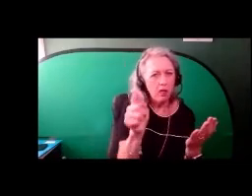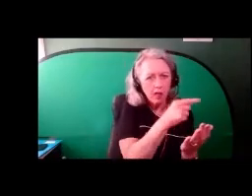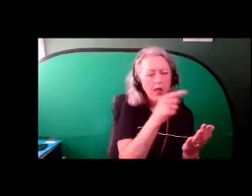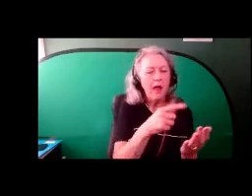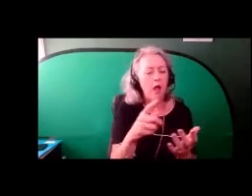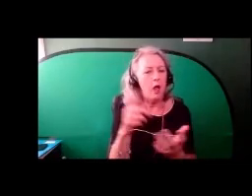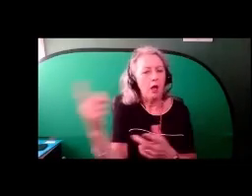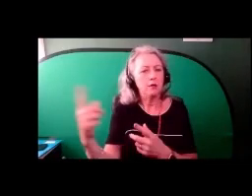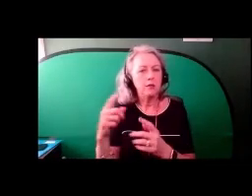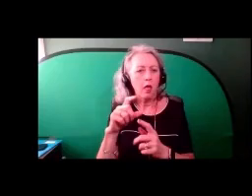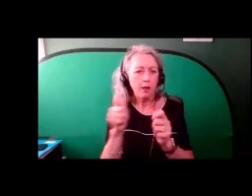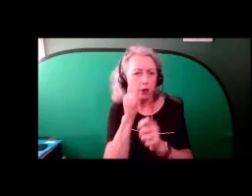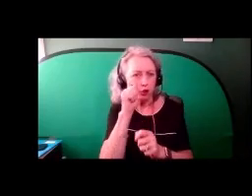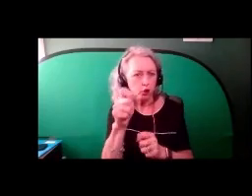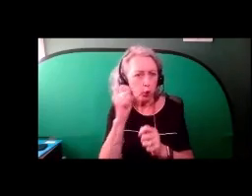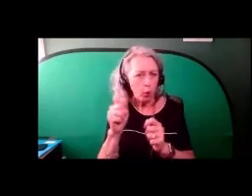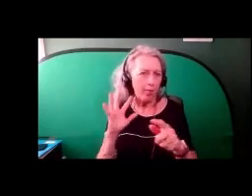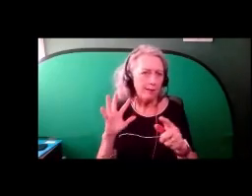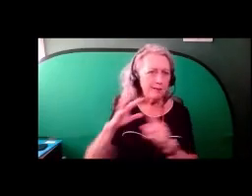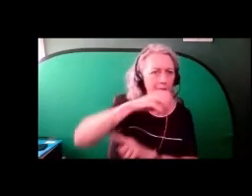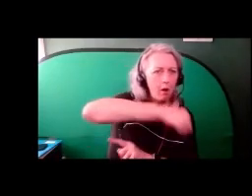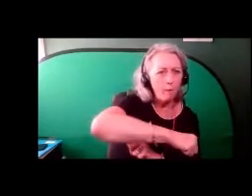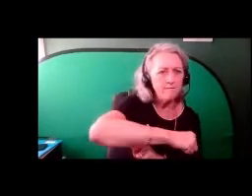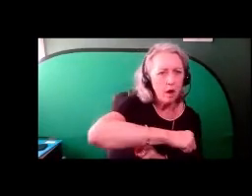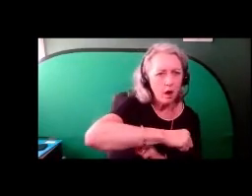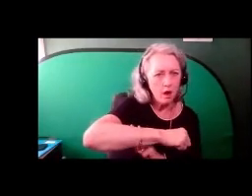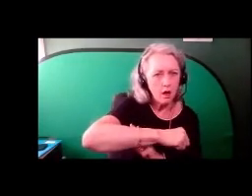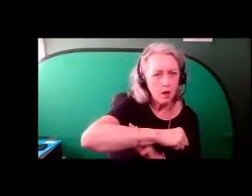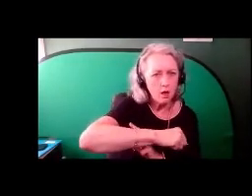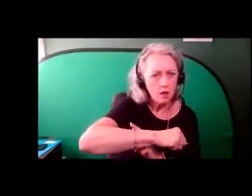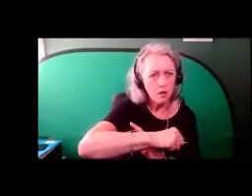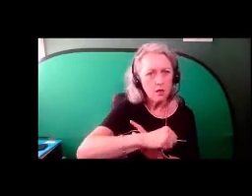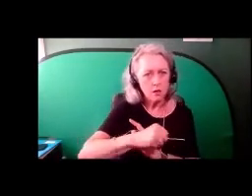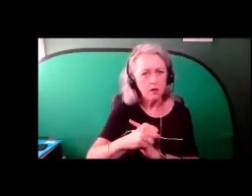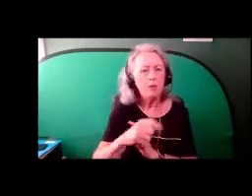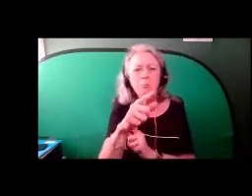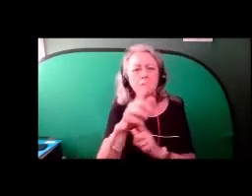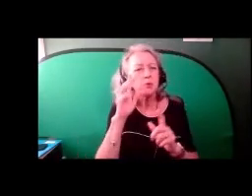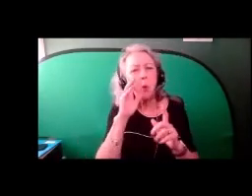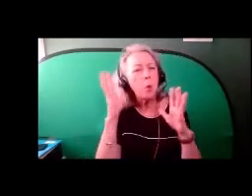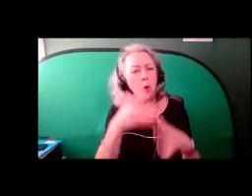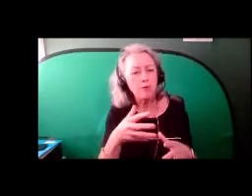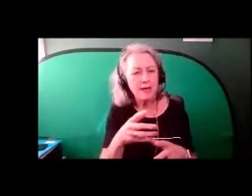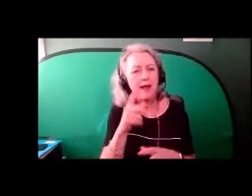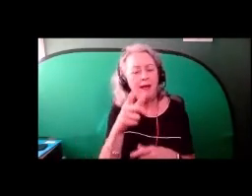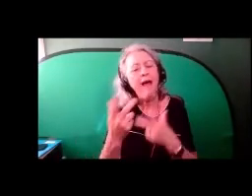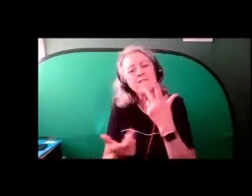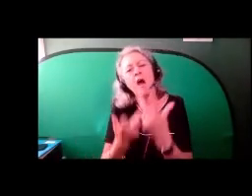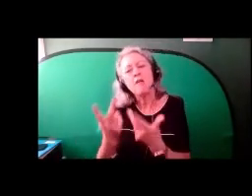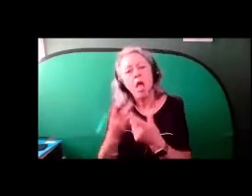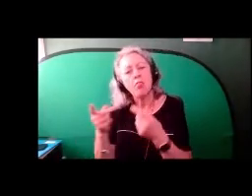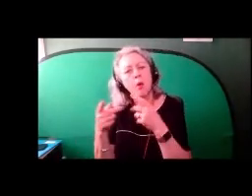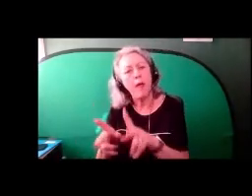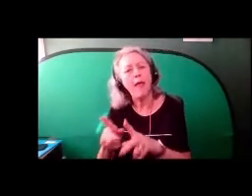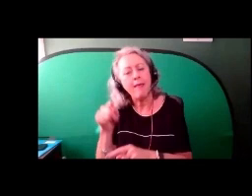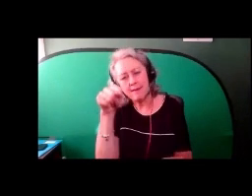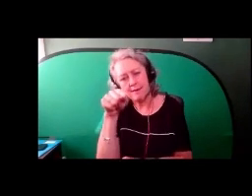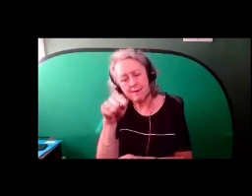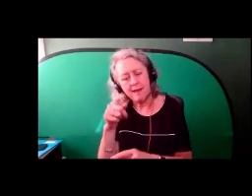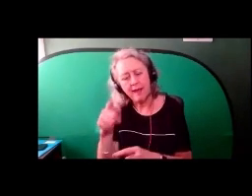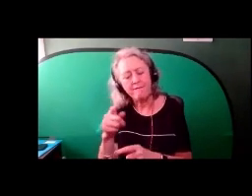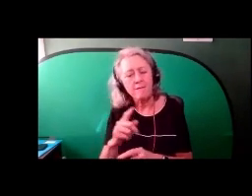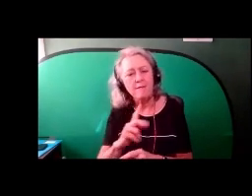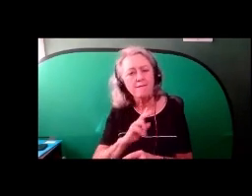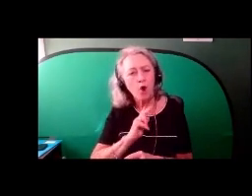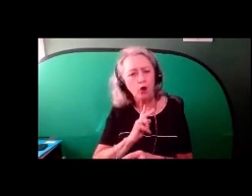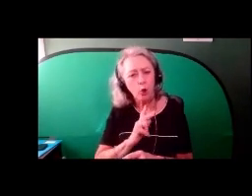instead. So this is not something to worry about. There's usually an alternative VoiceOver gesture in that case, but